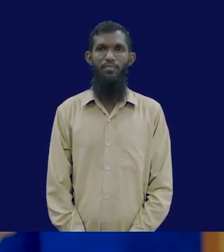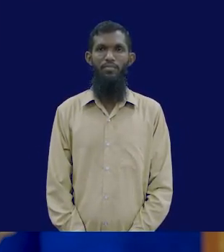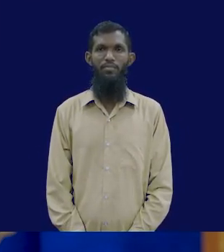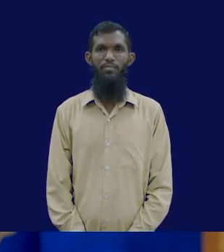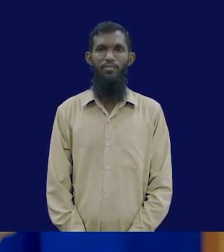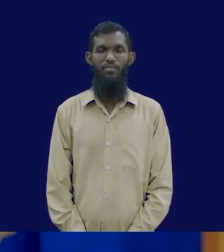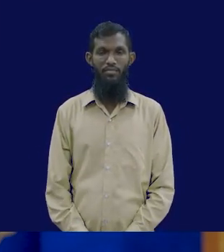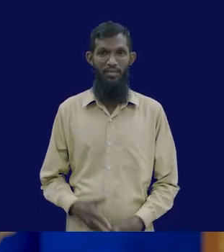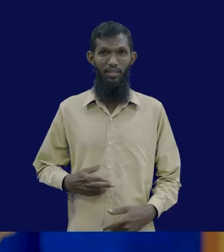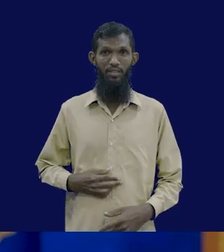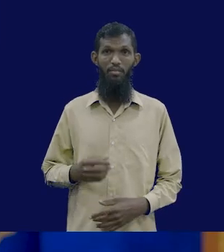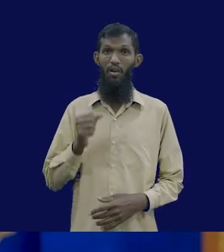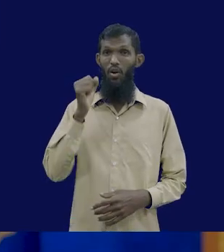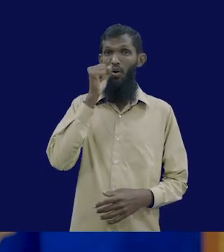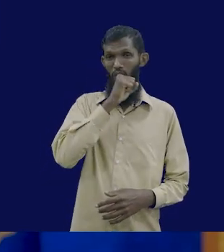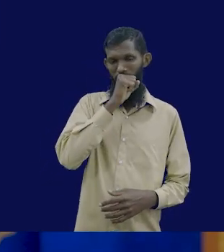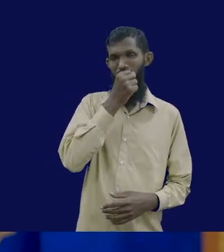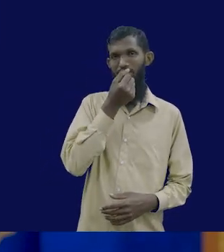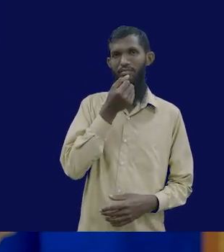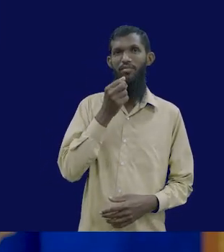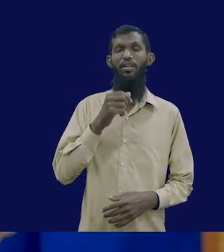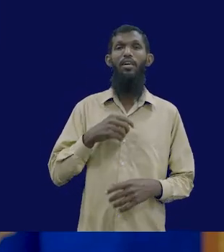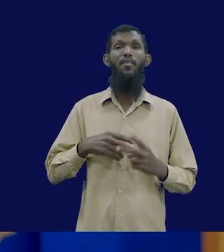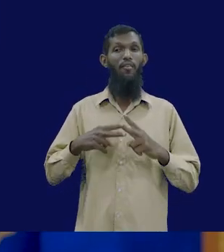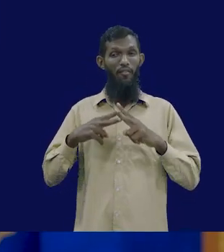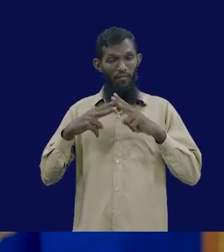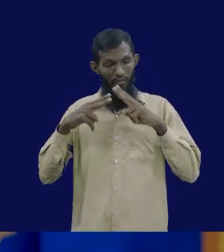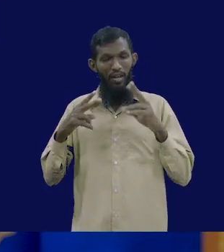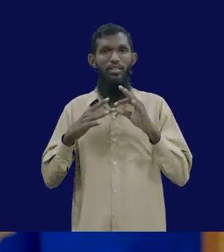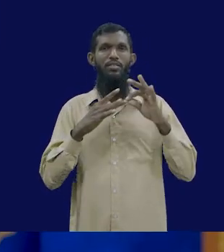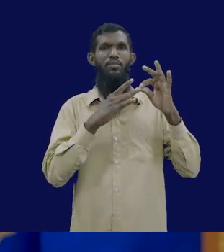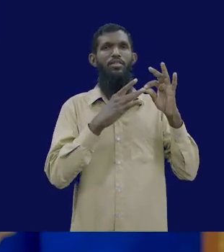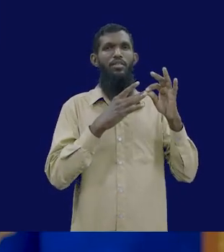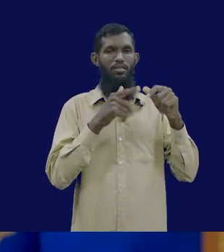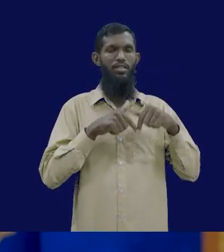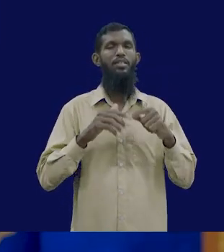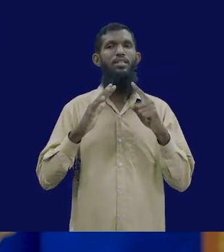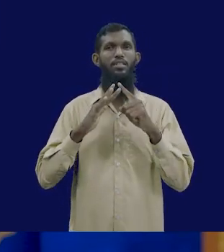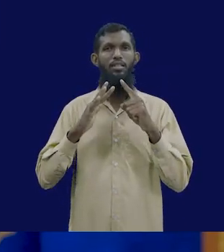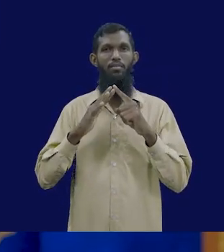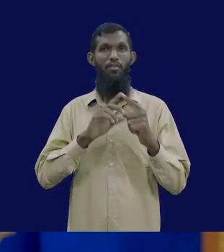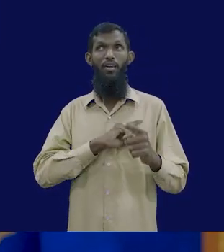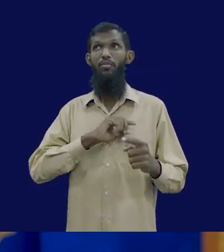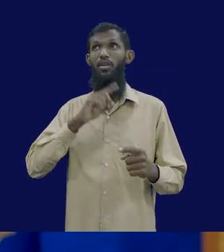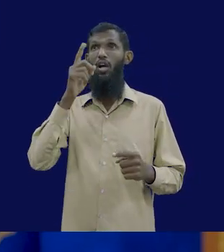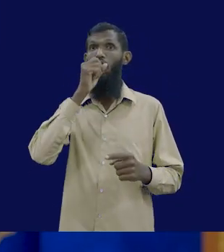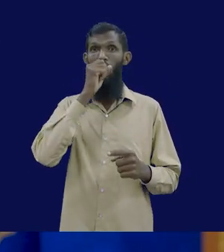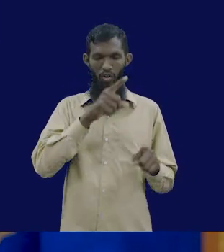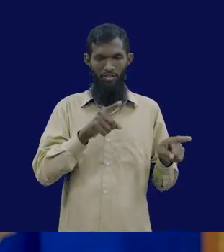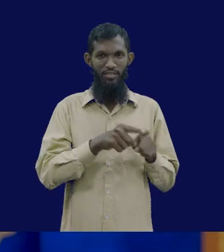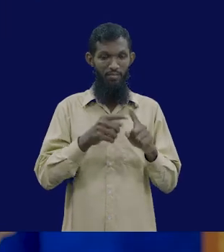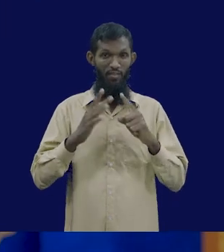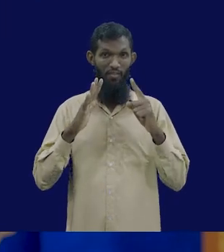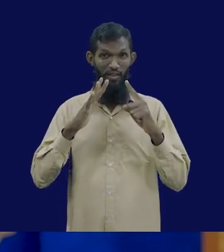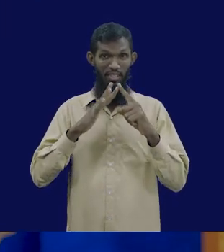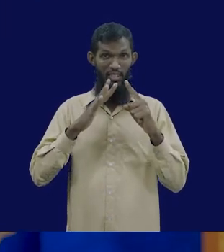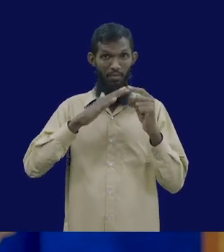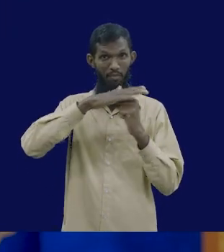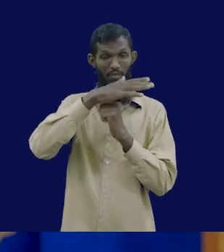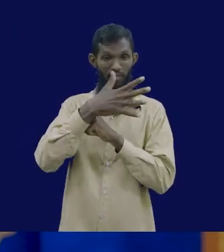Fasting in Islam holds a special place as it was ordained by Allah subhanahu wa ta'ala as one of the five pillars of